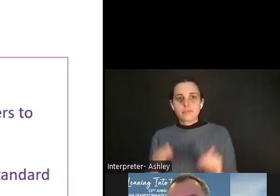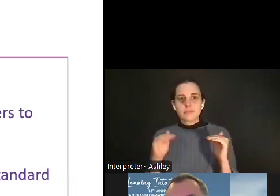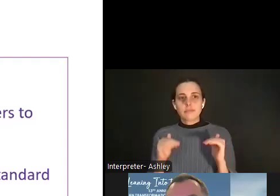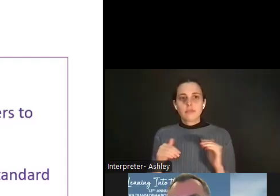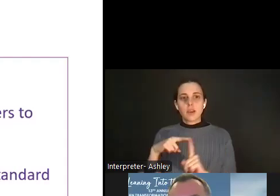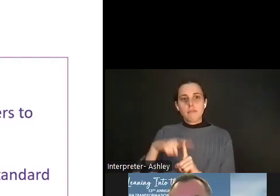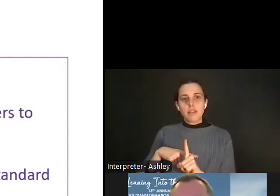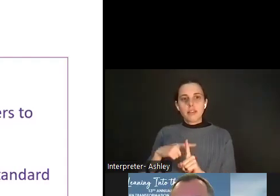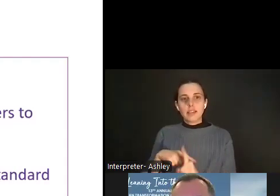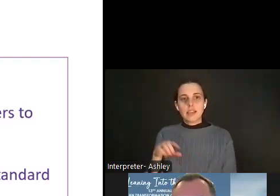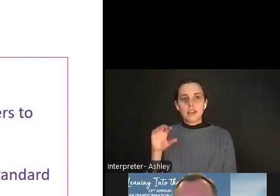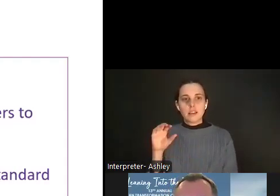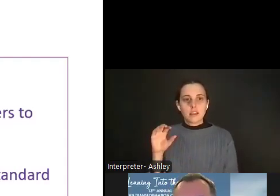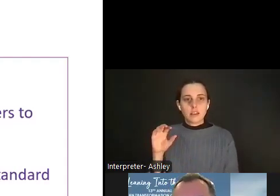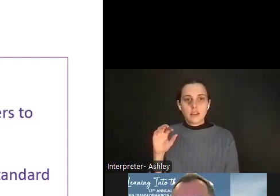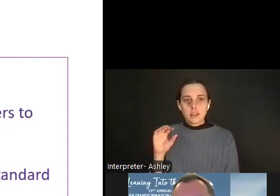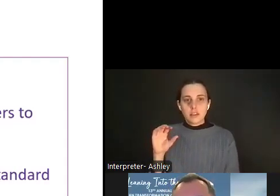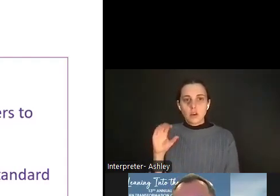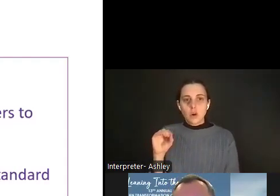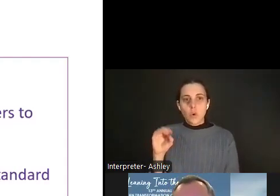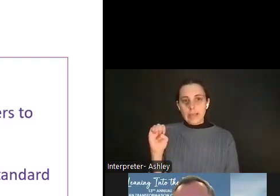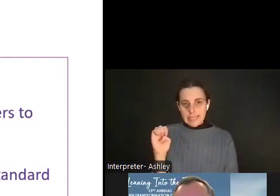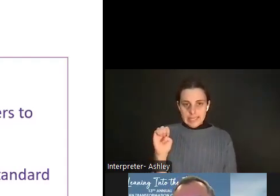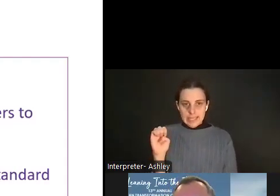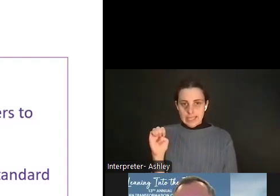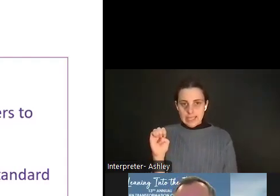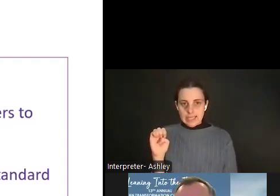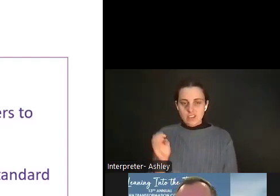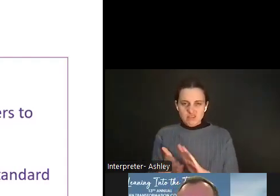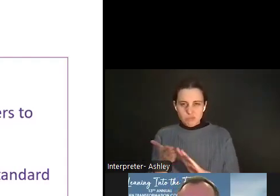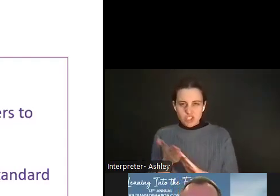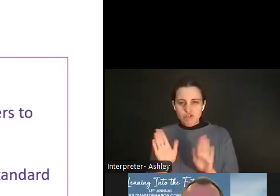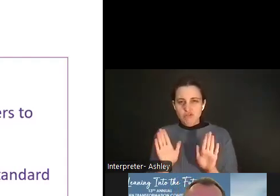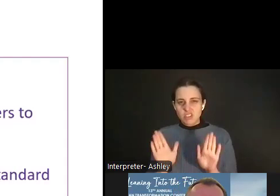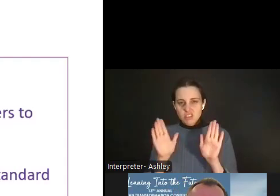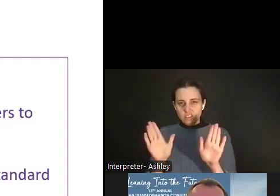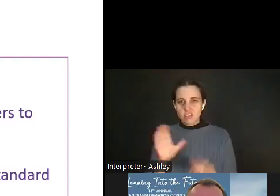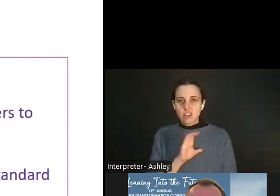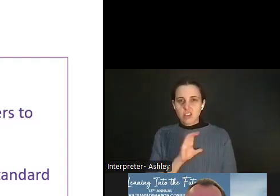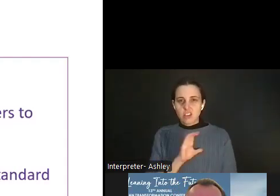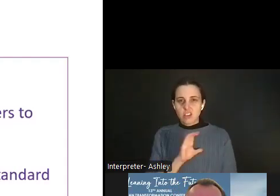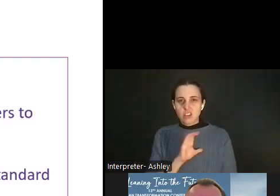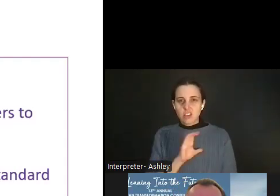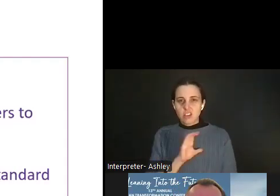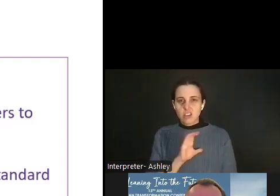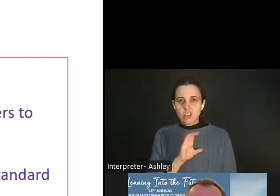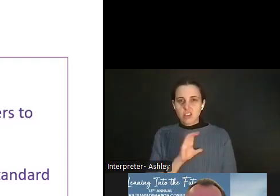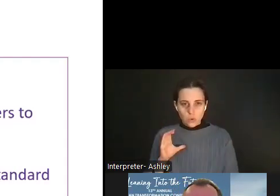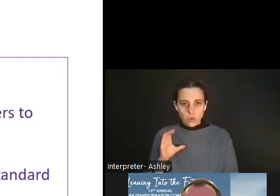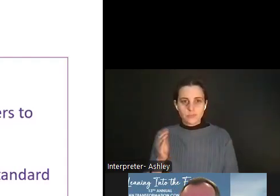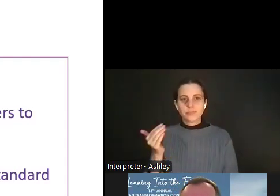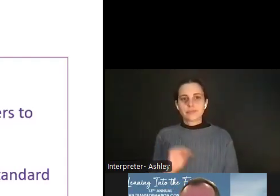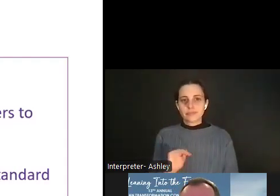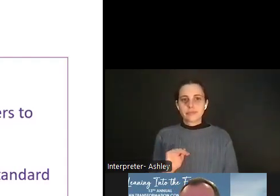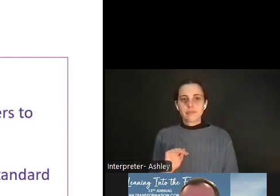we recognize staff with with our leadership teams, and then we encourage all our